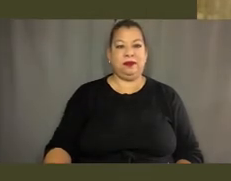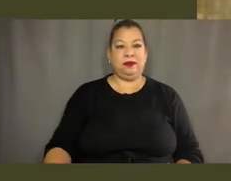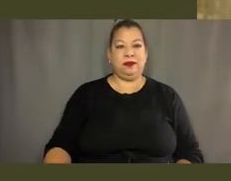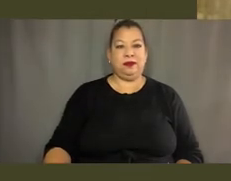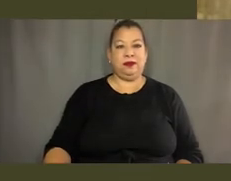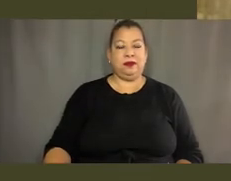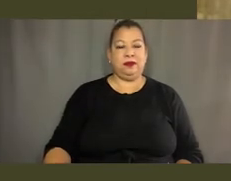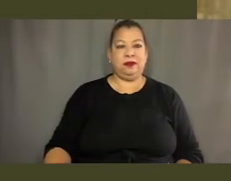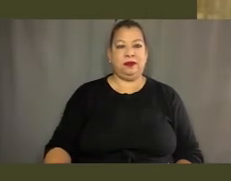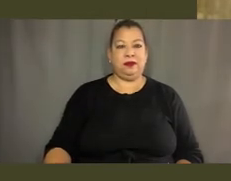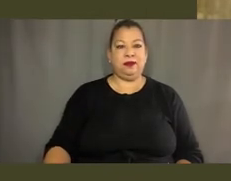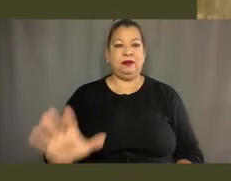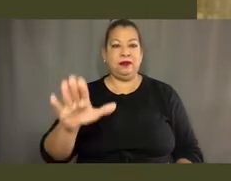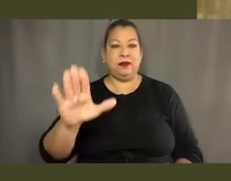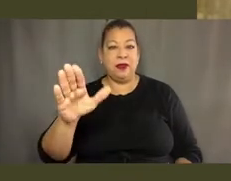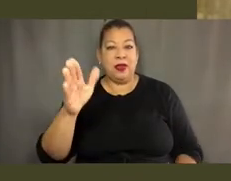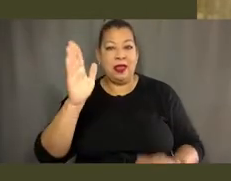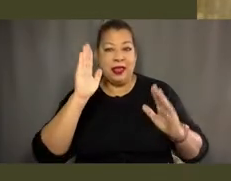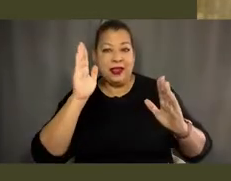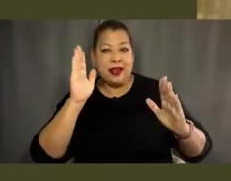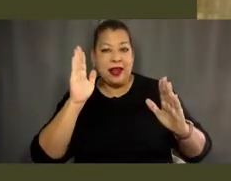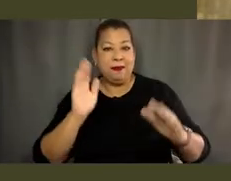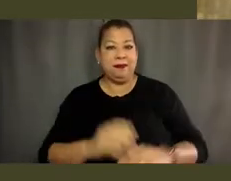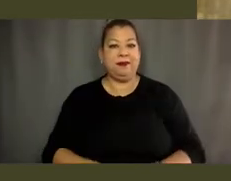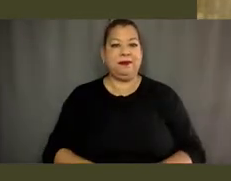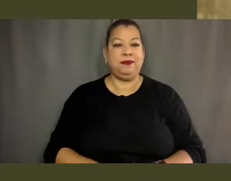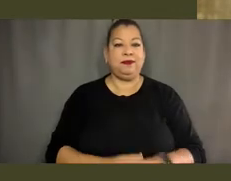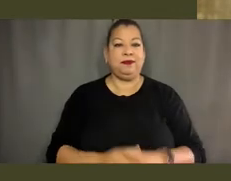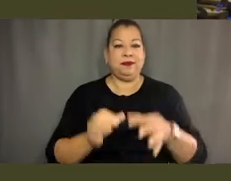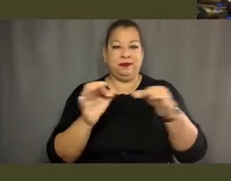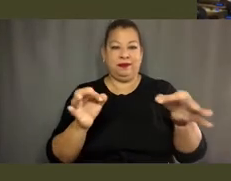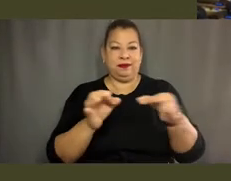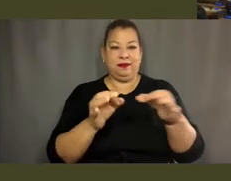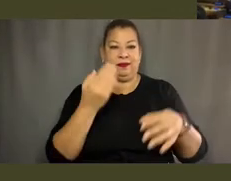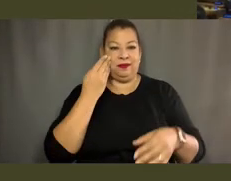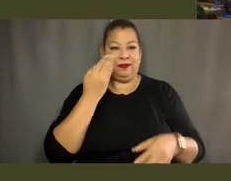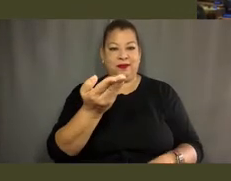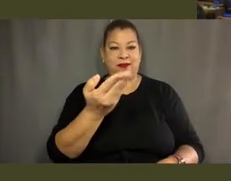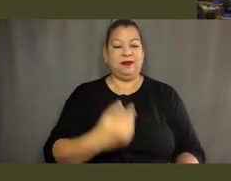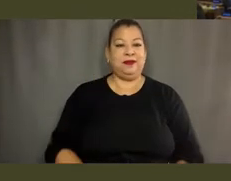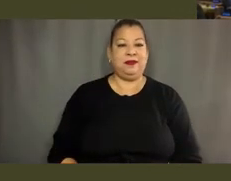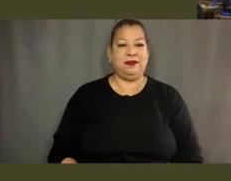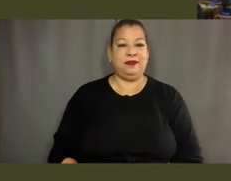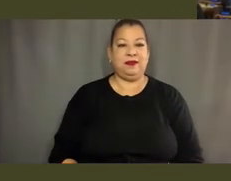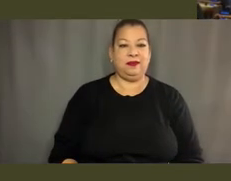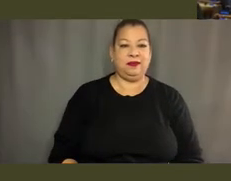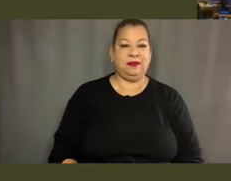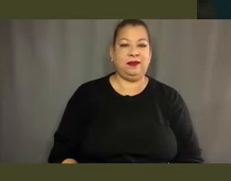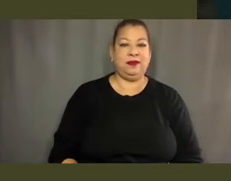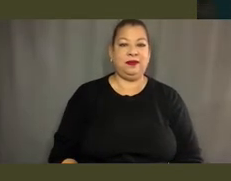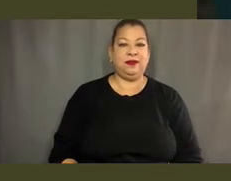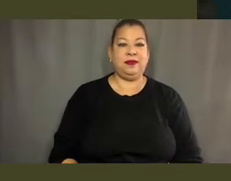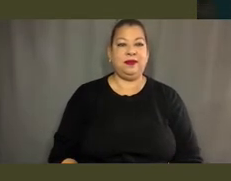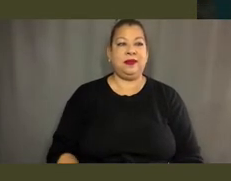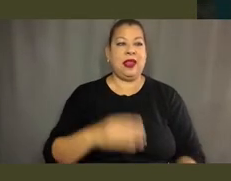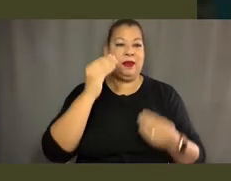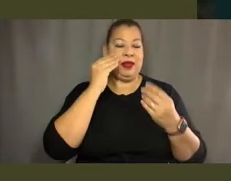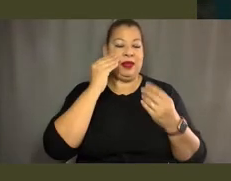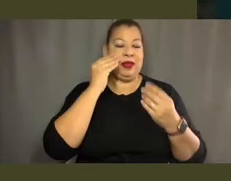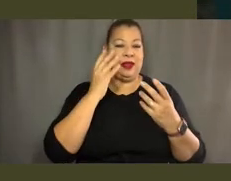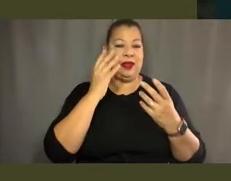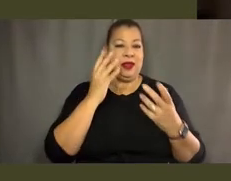Listen up, people. I know a thing or two about extinction. And let me tell you, and you'd kind of think this would be